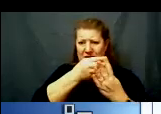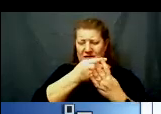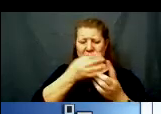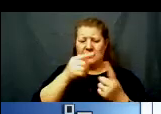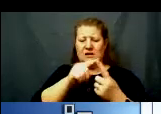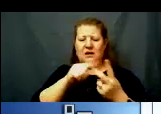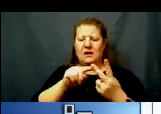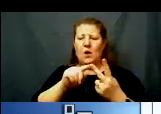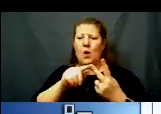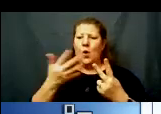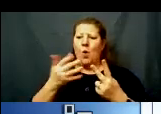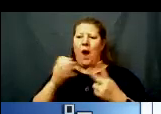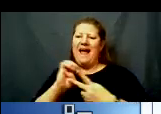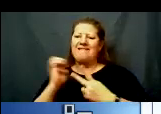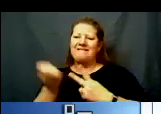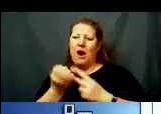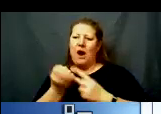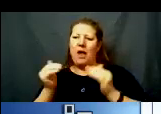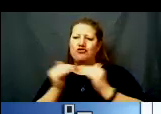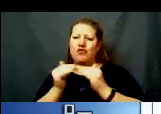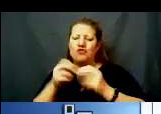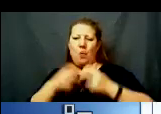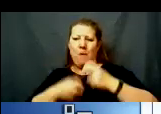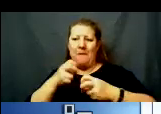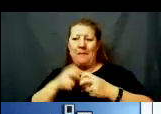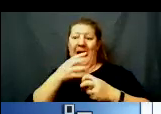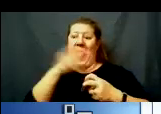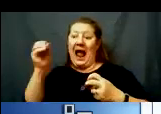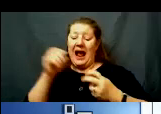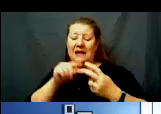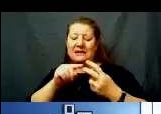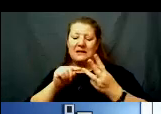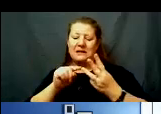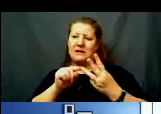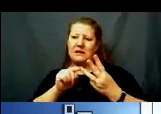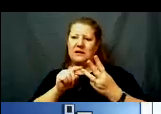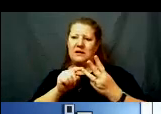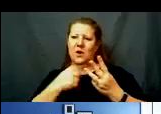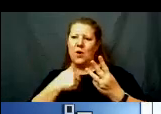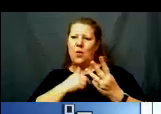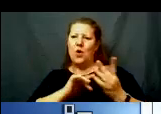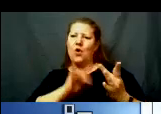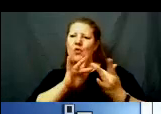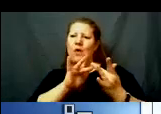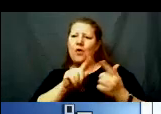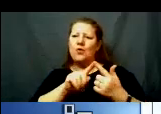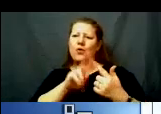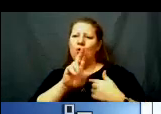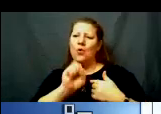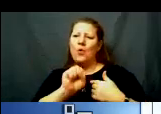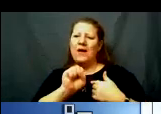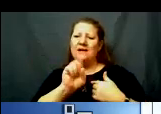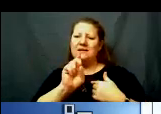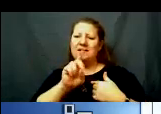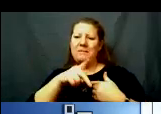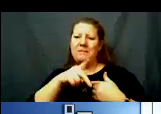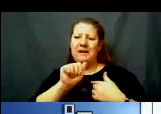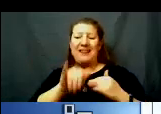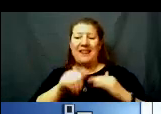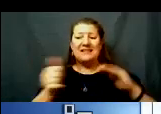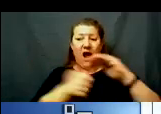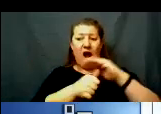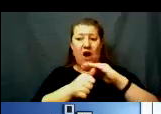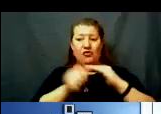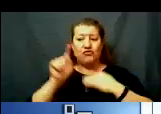problems were there. And then we took it a step further and reached out to the US EPA. And mind you, this was under the Trump